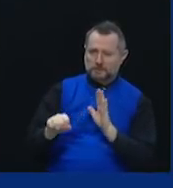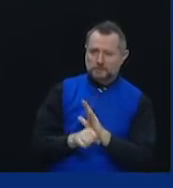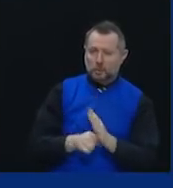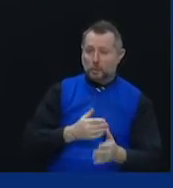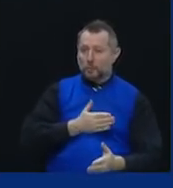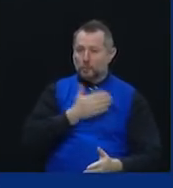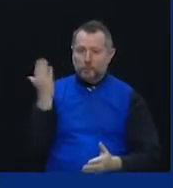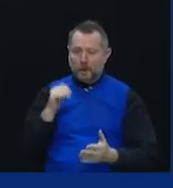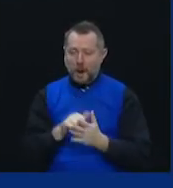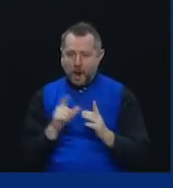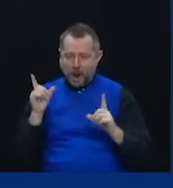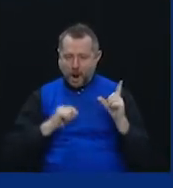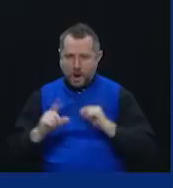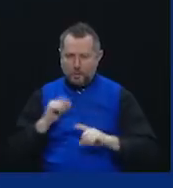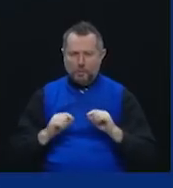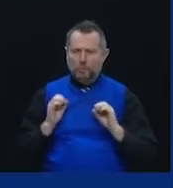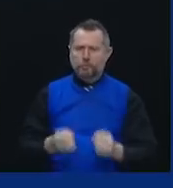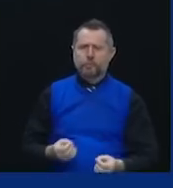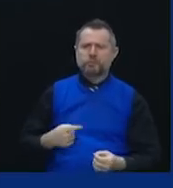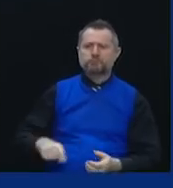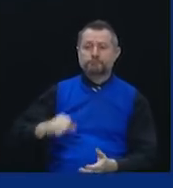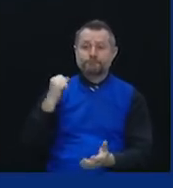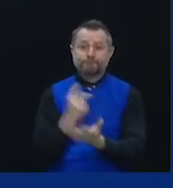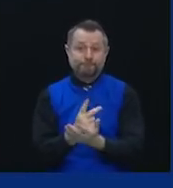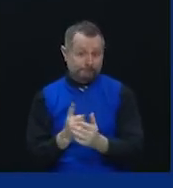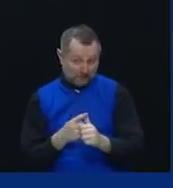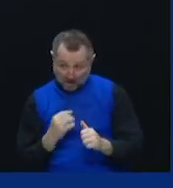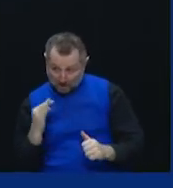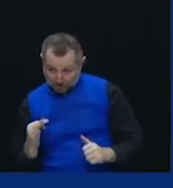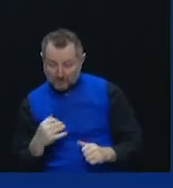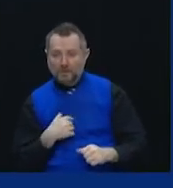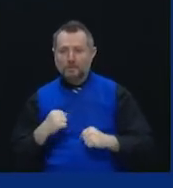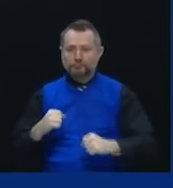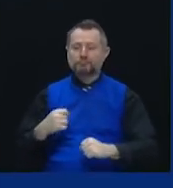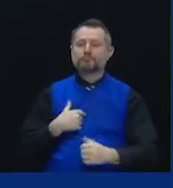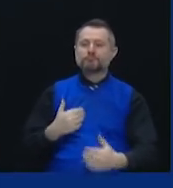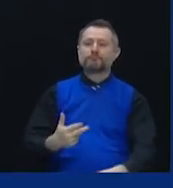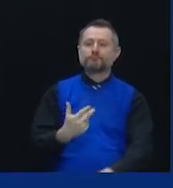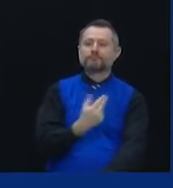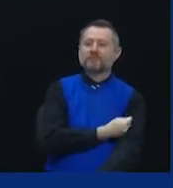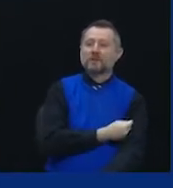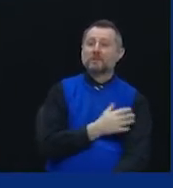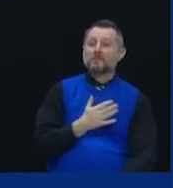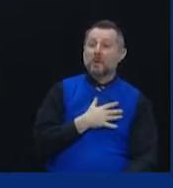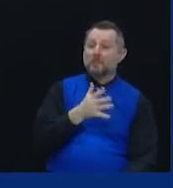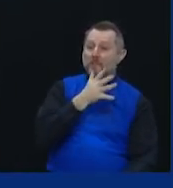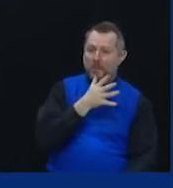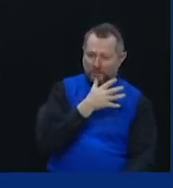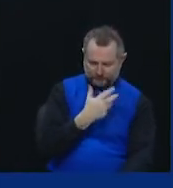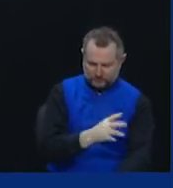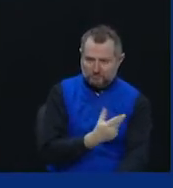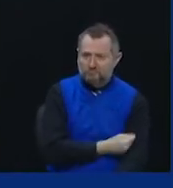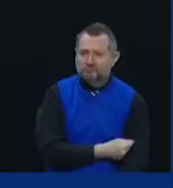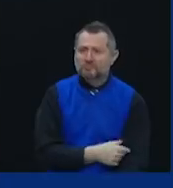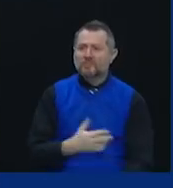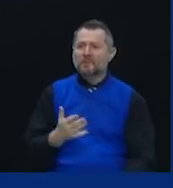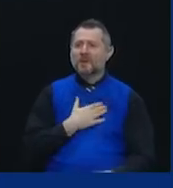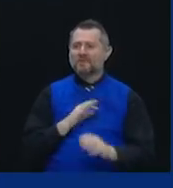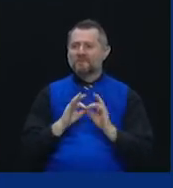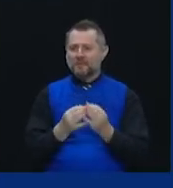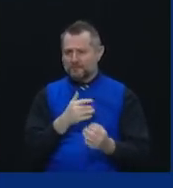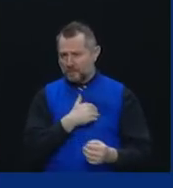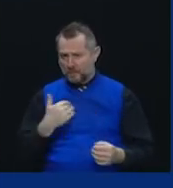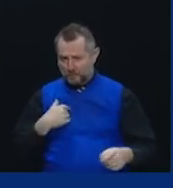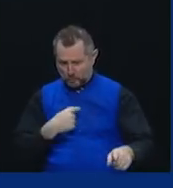why I took it, and my mother took it, and everyone in my family who was eligible took it, because I believe it is